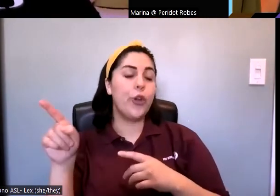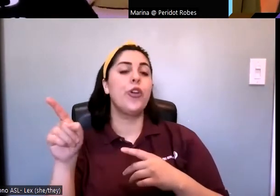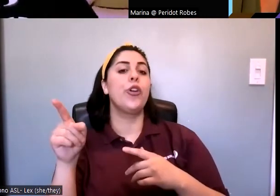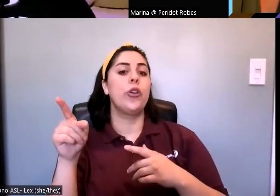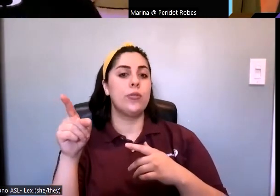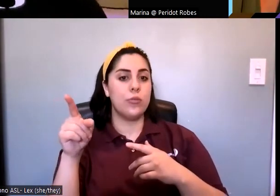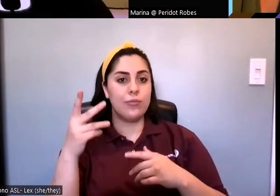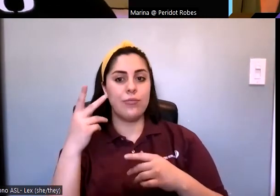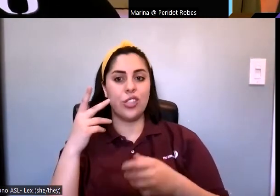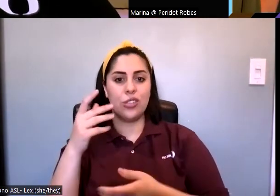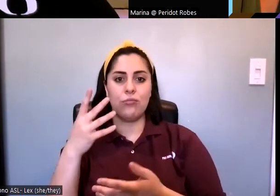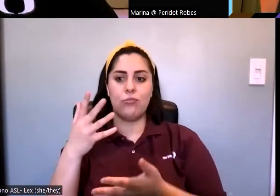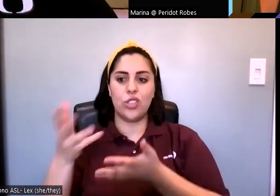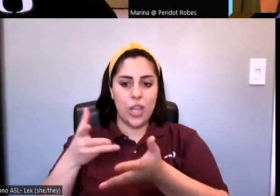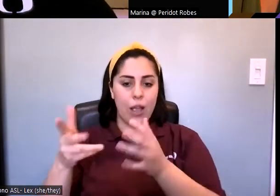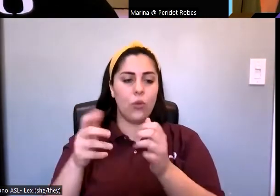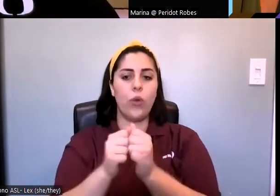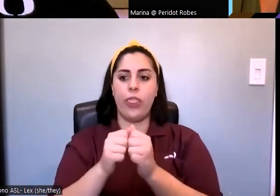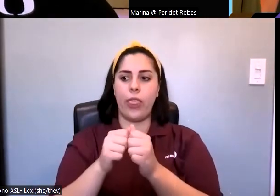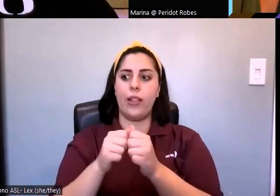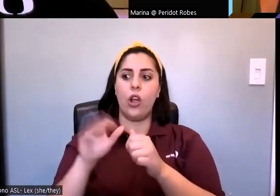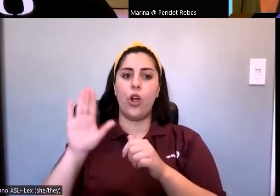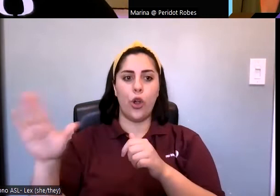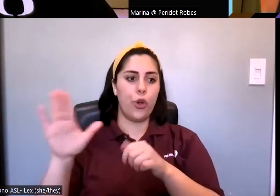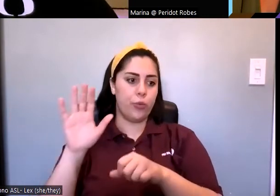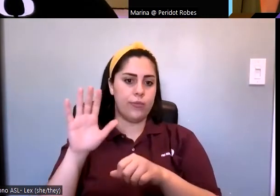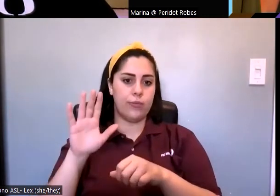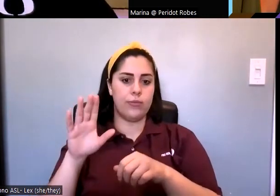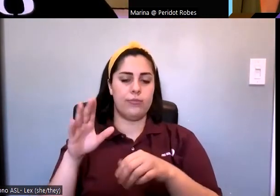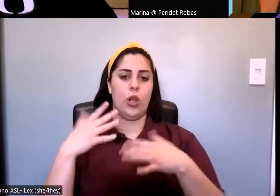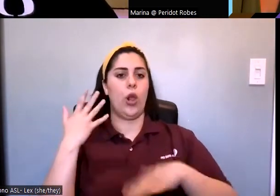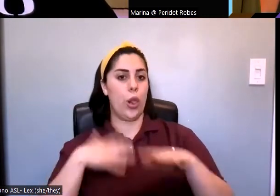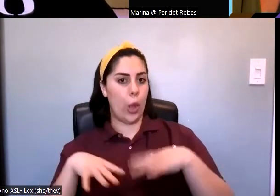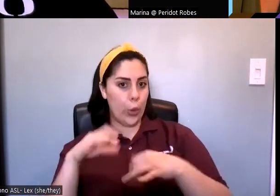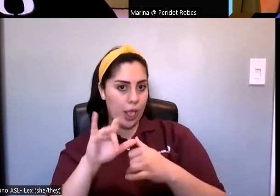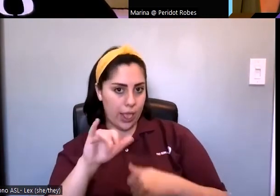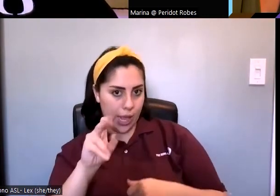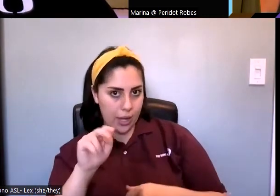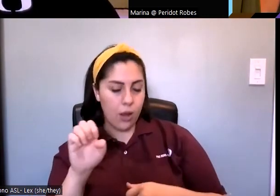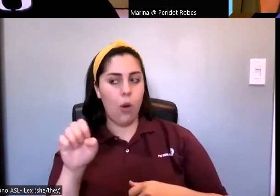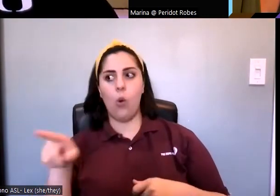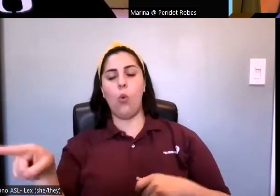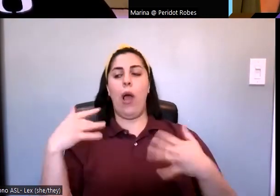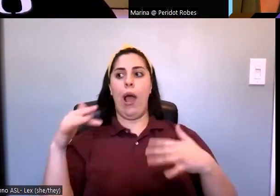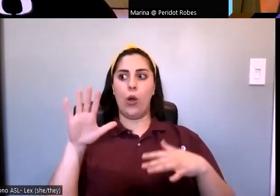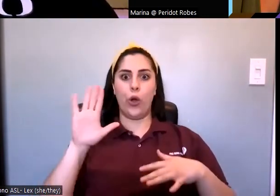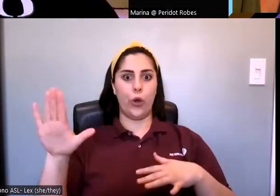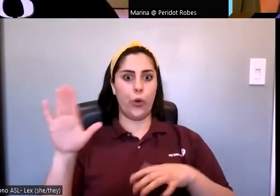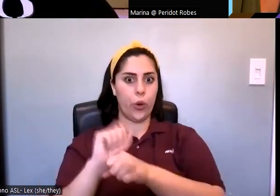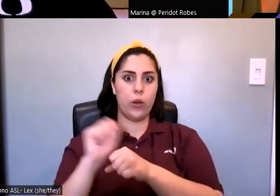I got to see like a preview of the prints that she's doing, and I'm just so excited about it. It's going to be